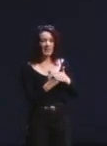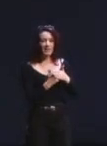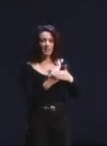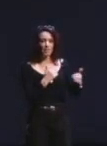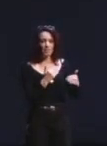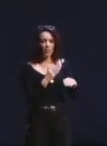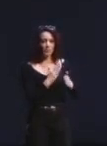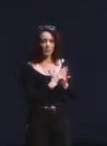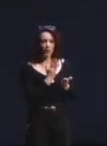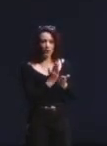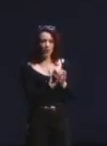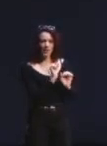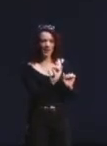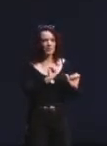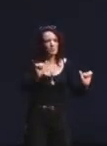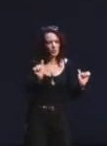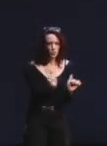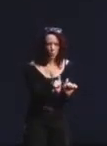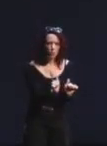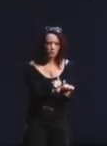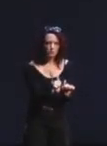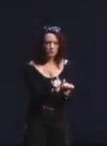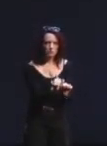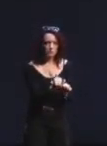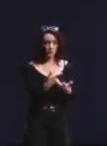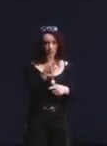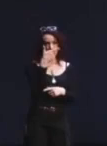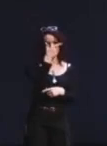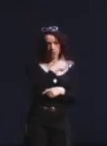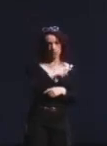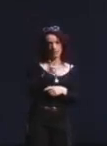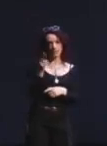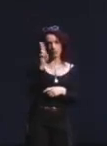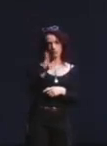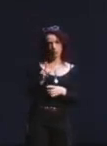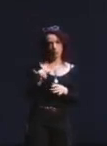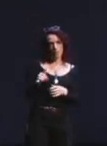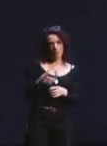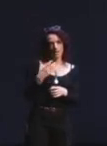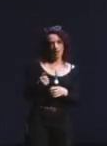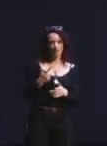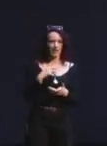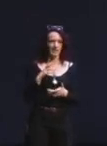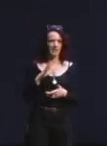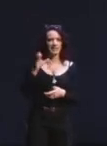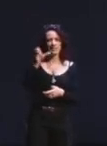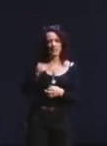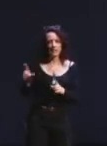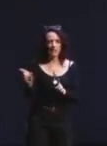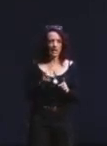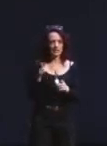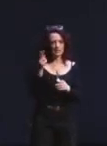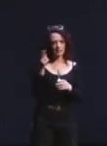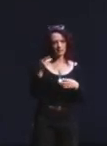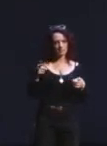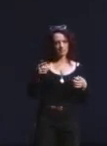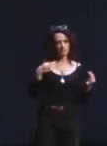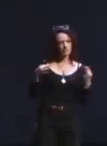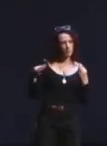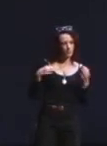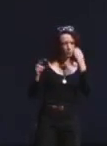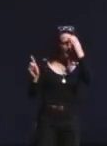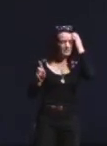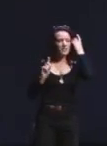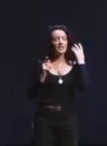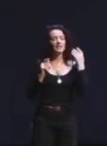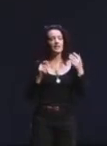are going to be fairly short term. So if you're lucky, for instance, your school might have guest artists coming in. And this is